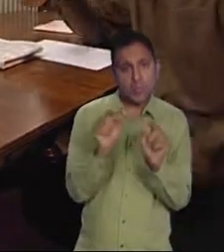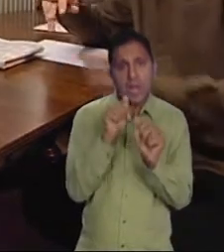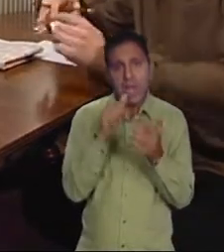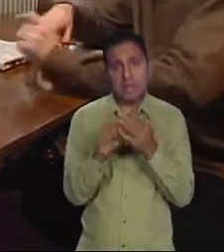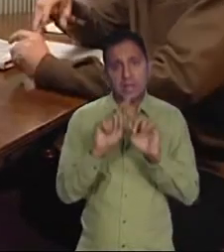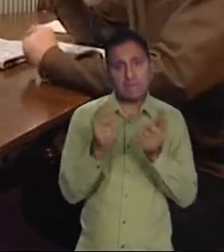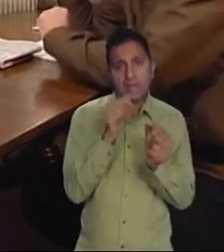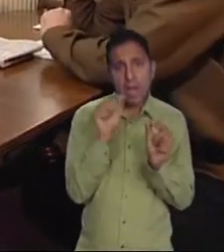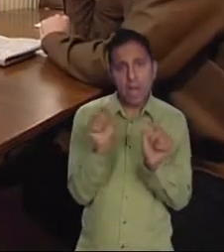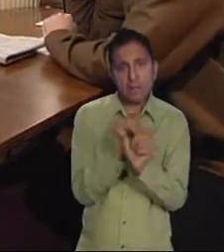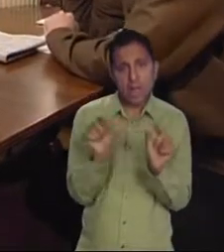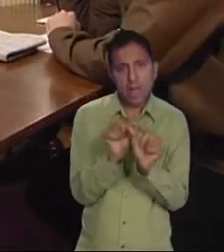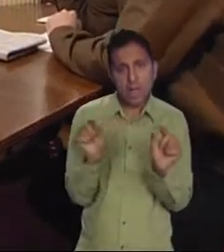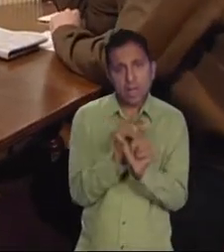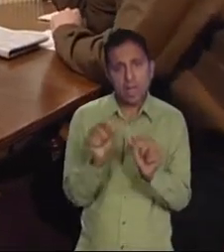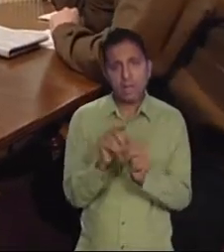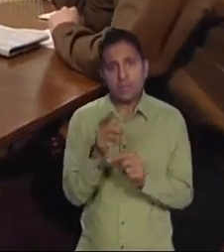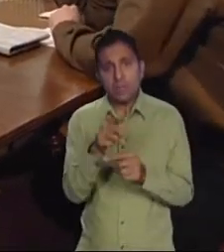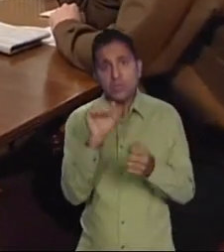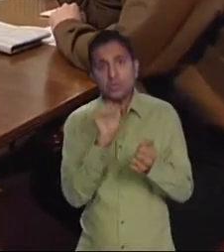Cheerio. I'm a lovely guy.